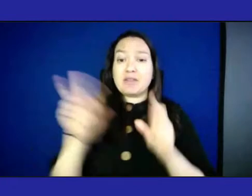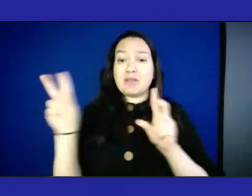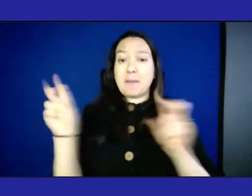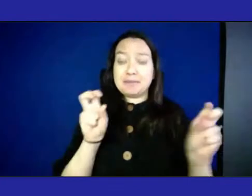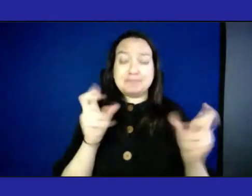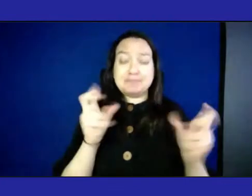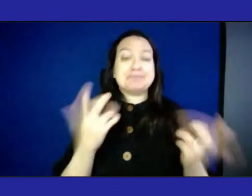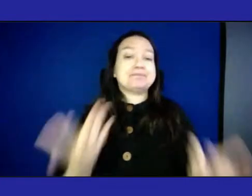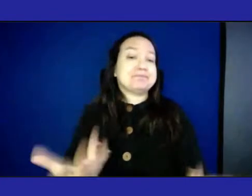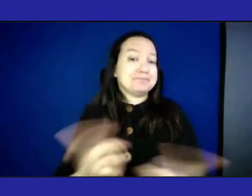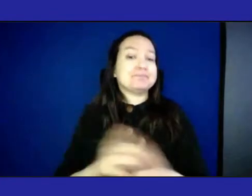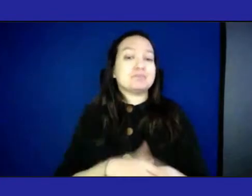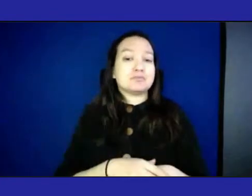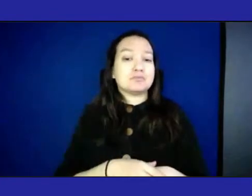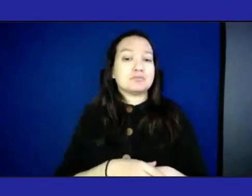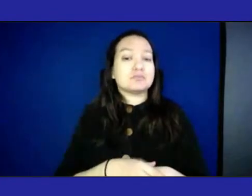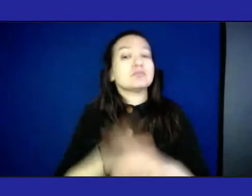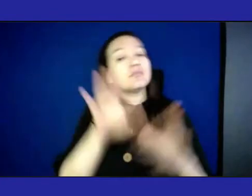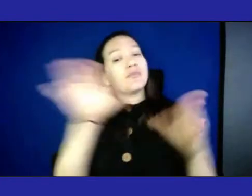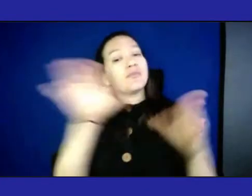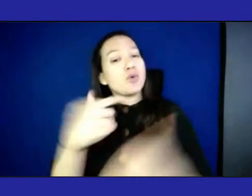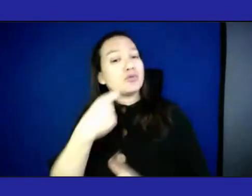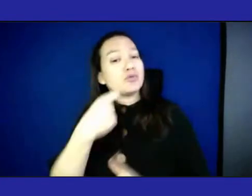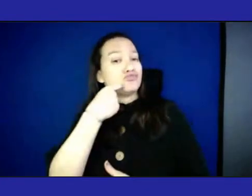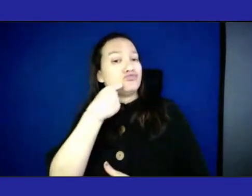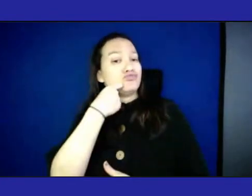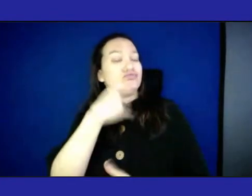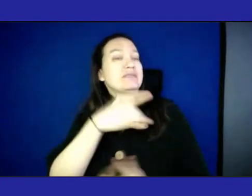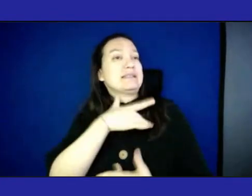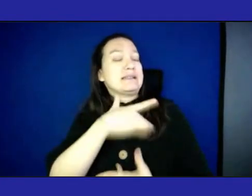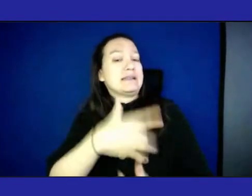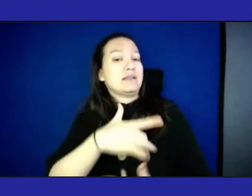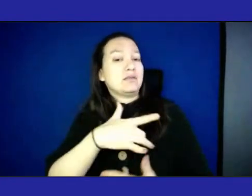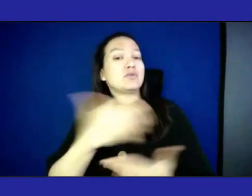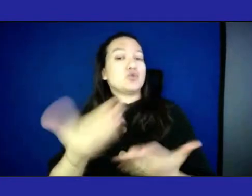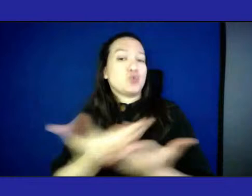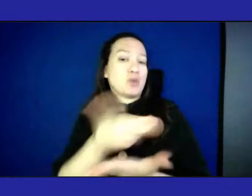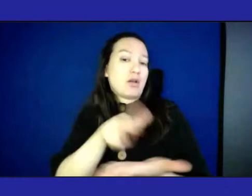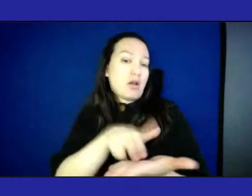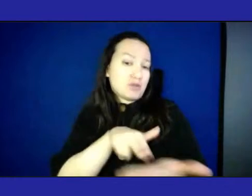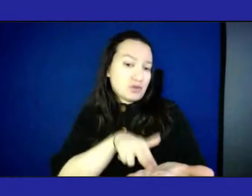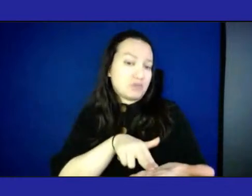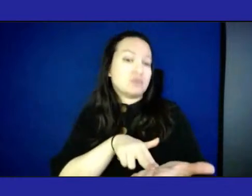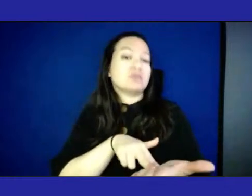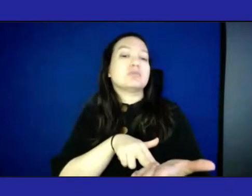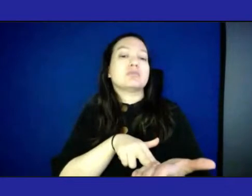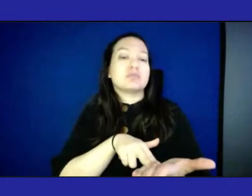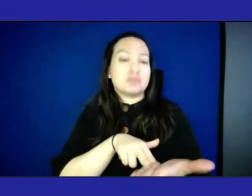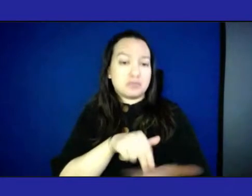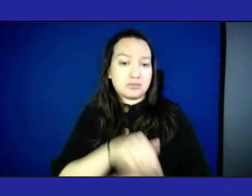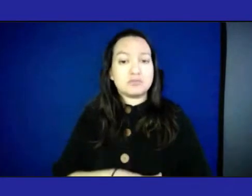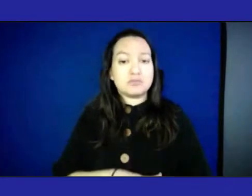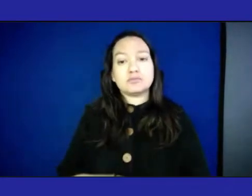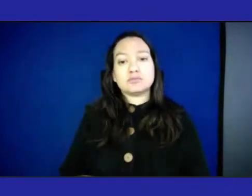The focus of the last ones were mostly on the new contract with New York State Nurses Association.